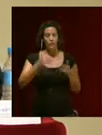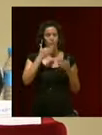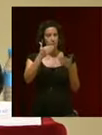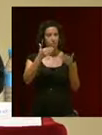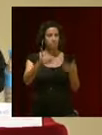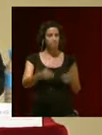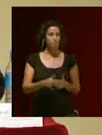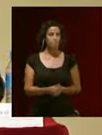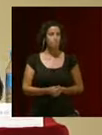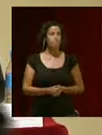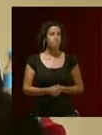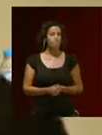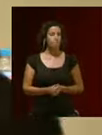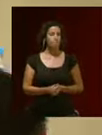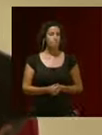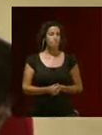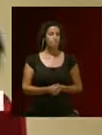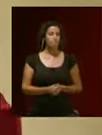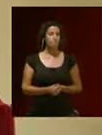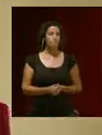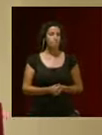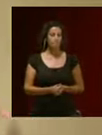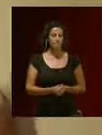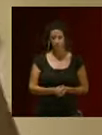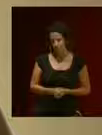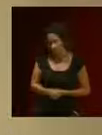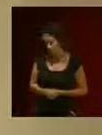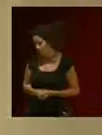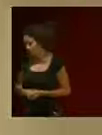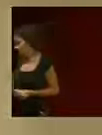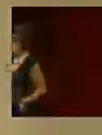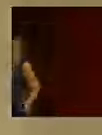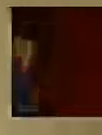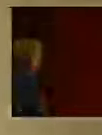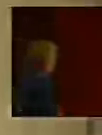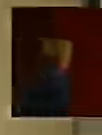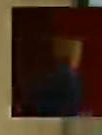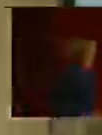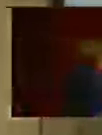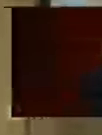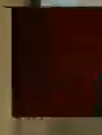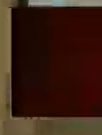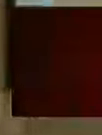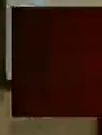wouldn't be doing anything. We wouldn't have our motivation. Thank you very much.